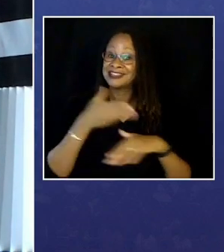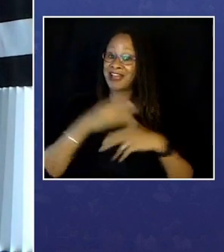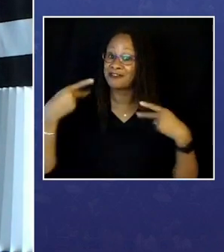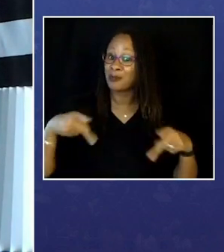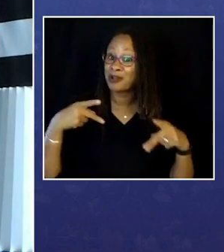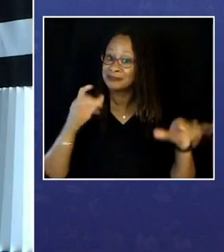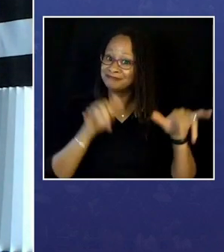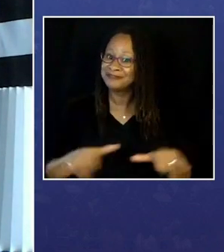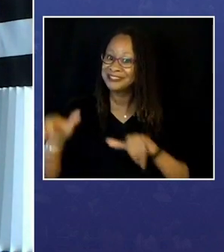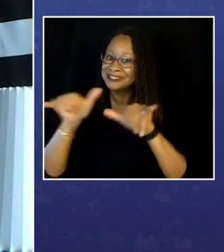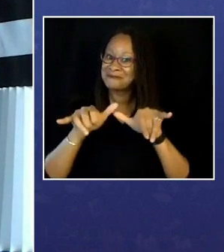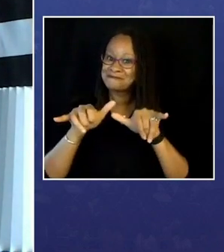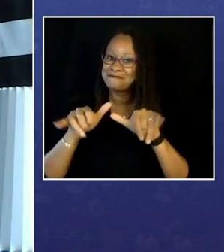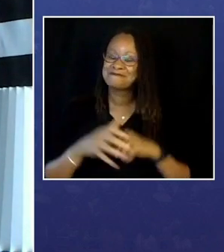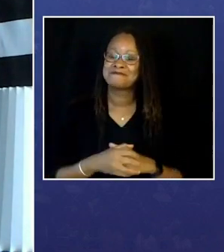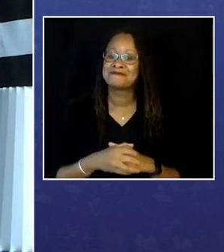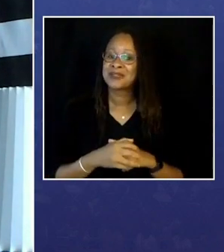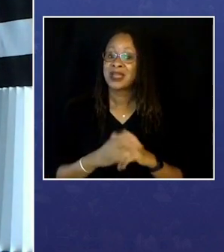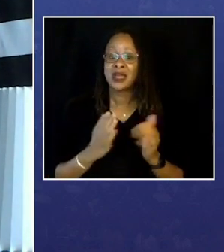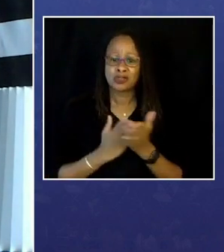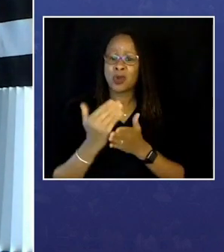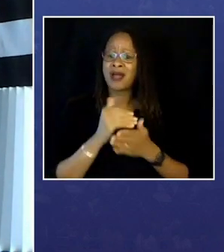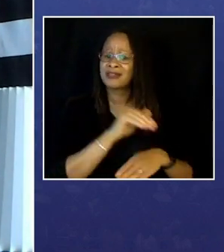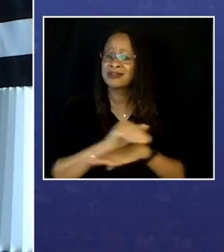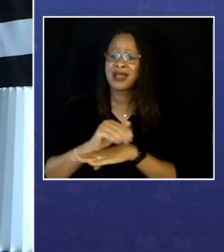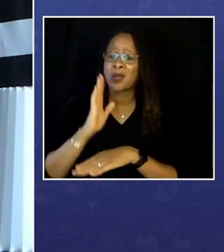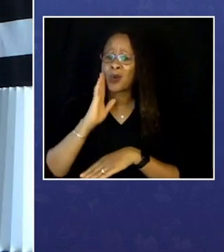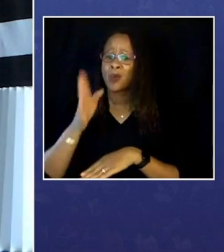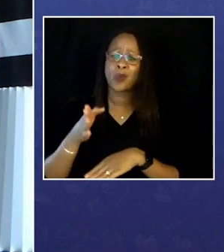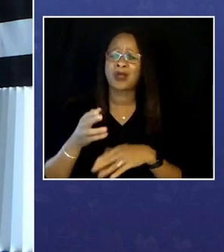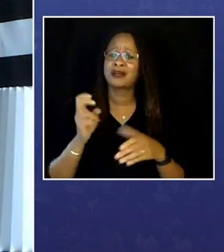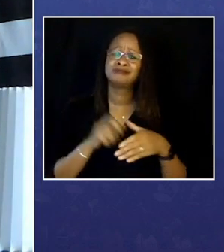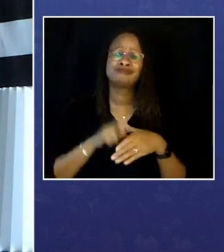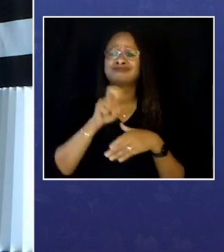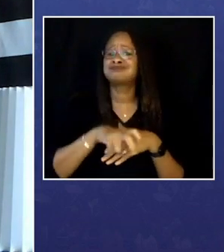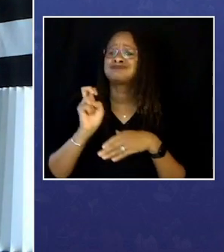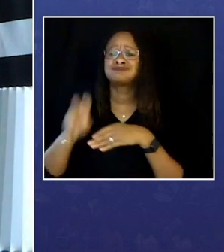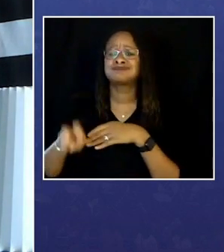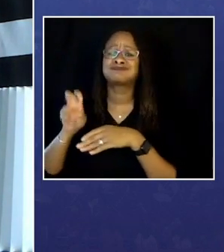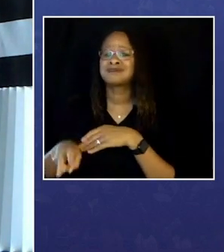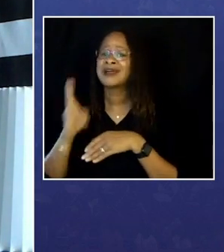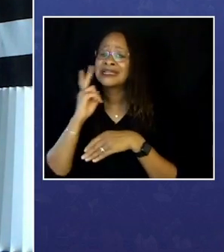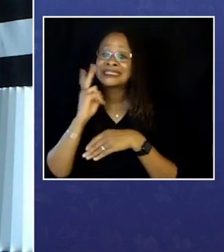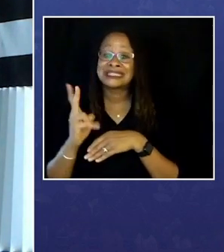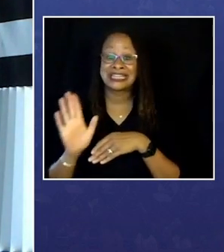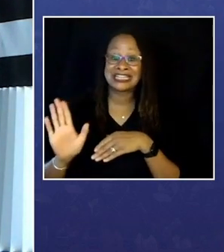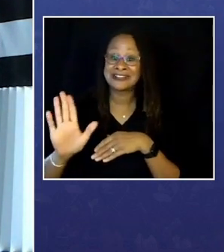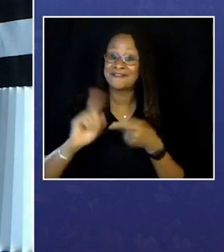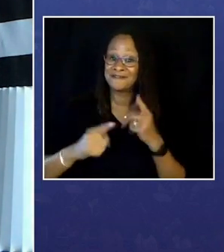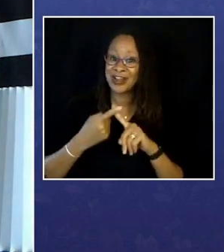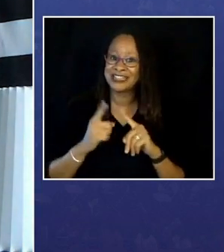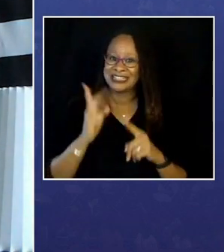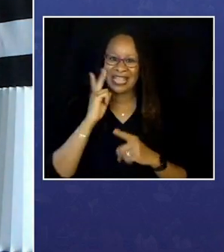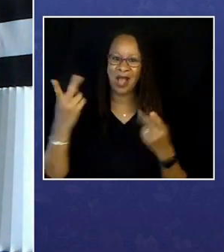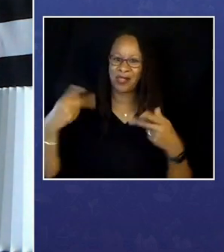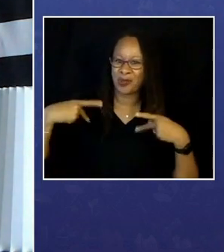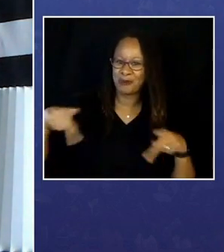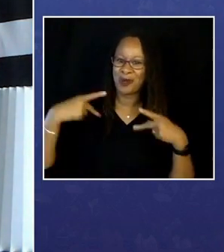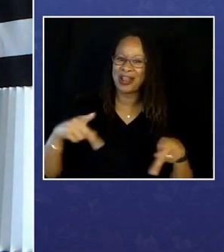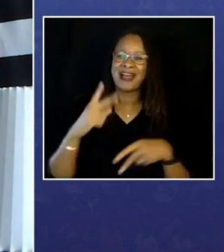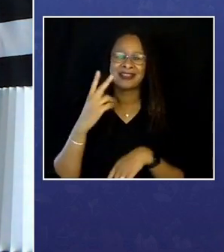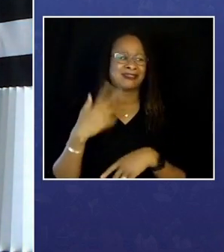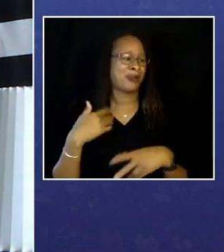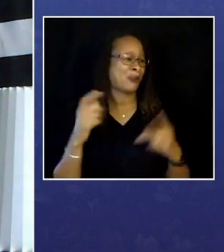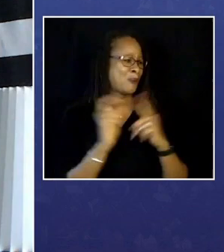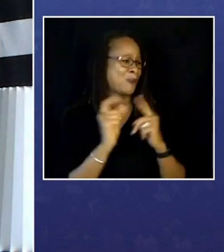this after party is too. Throughout the night, we are going to be dropping in on friends to see how they're throwing down.